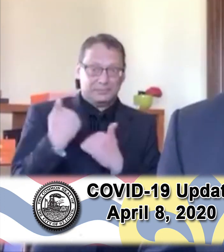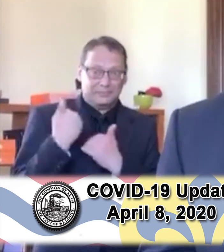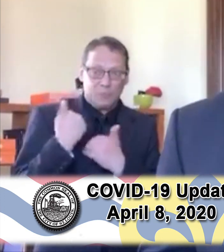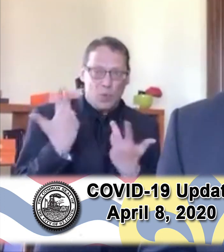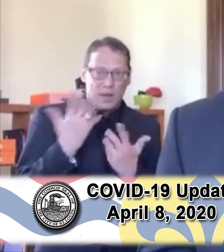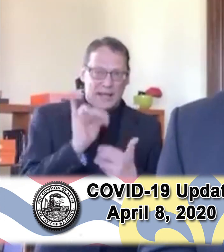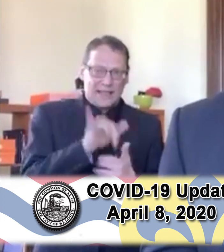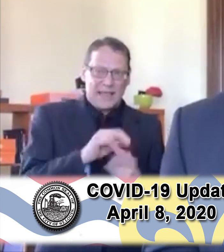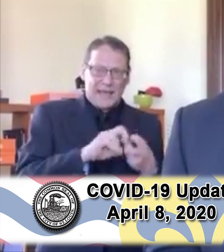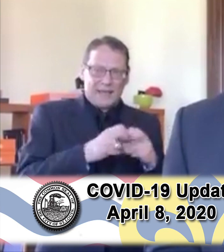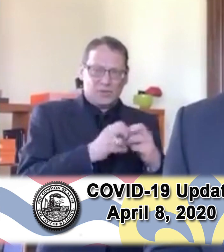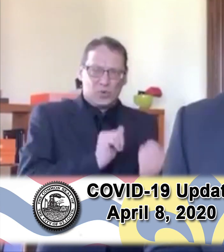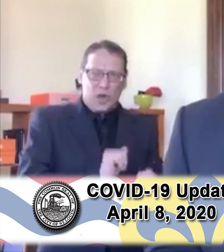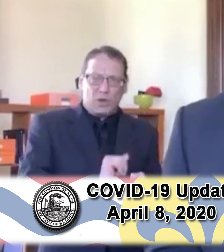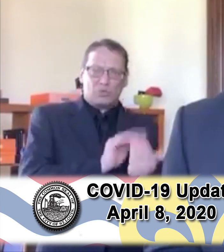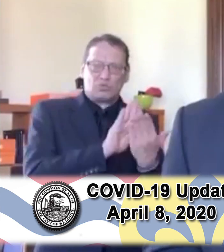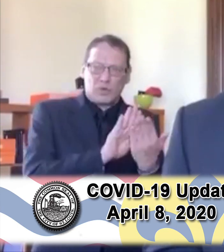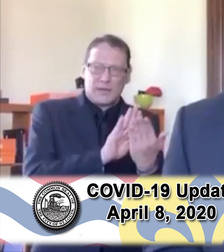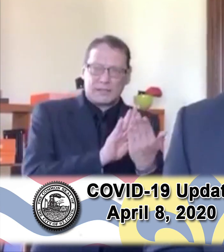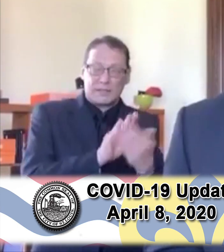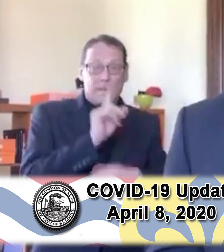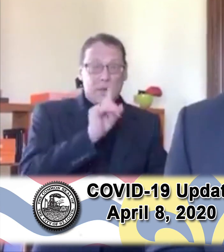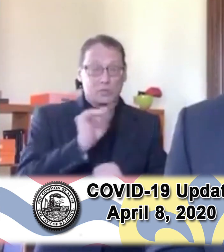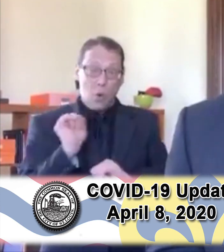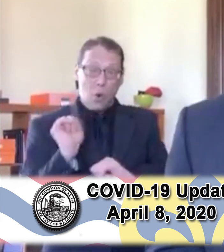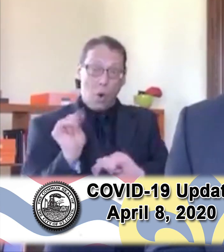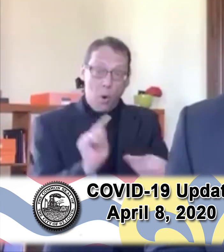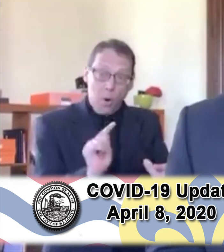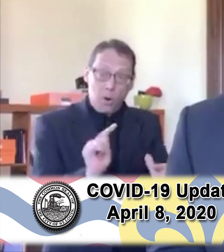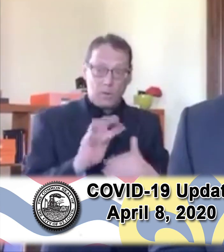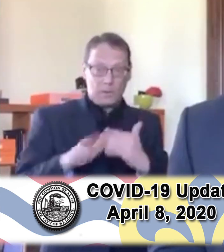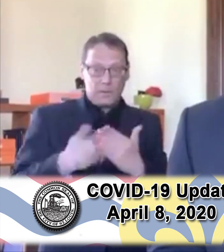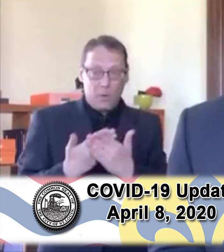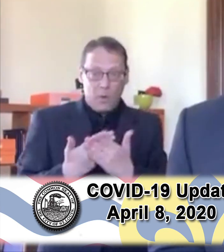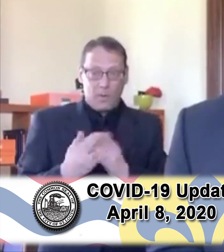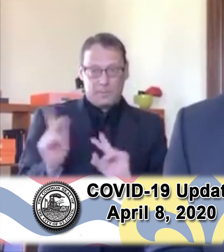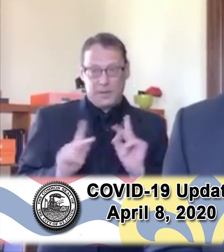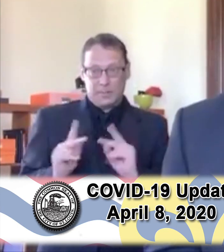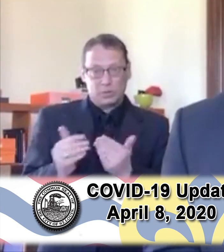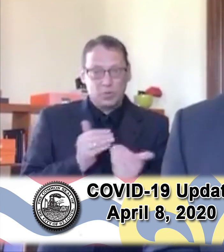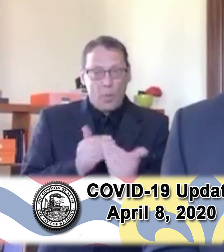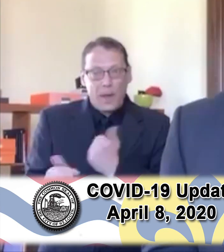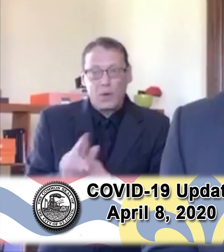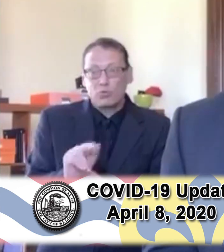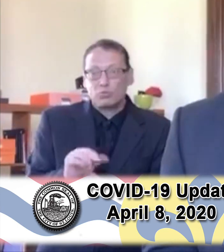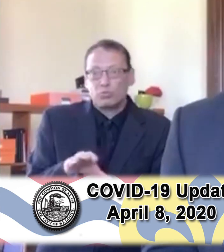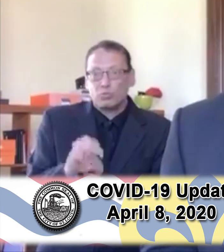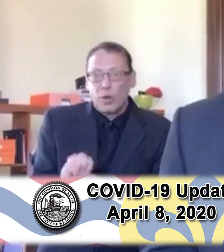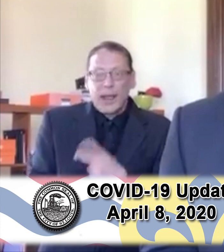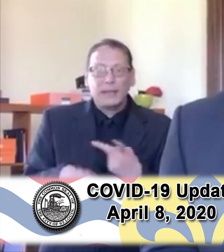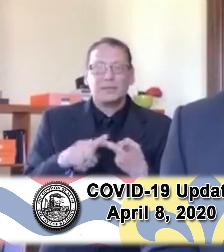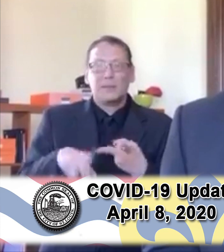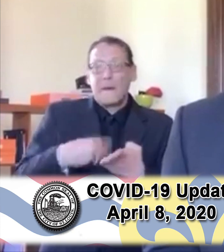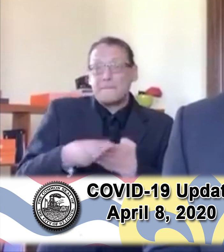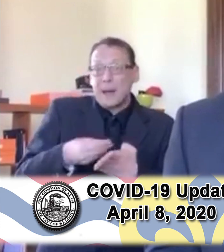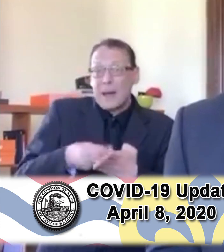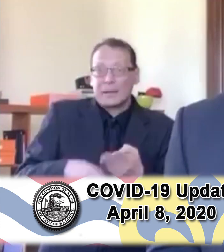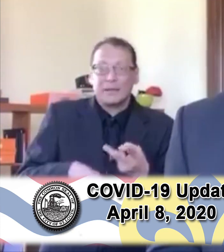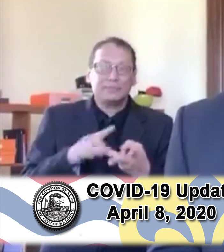those issues, ensuring all individuals, regardless of race, socioeconomic status,